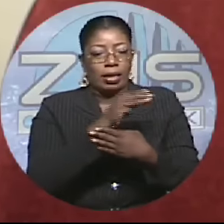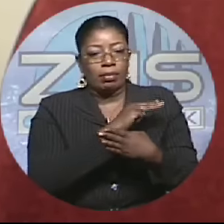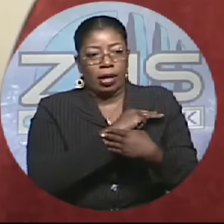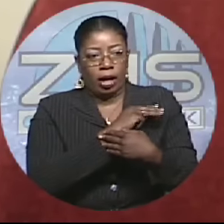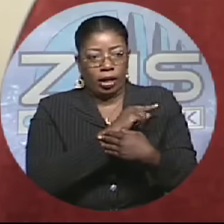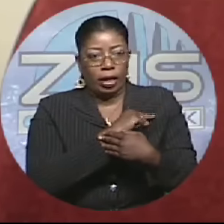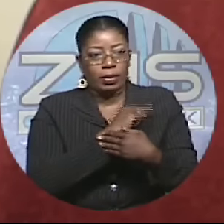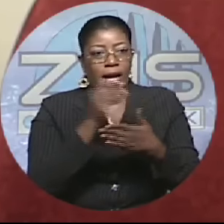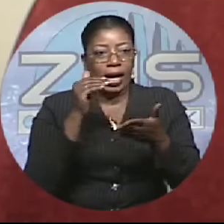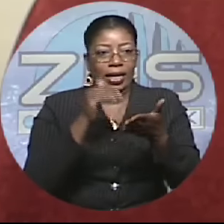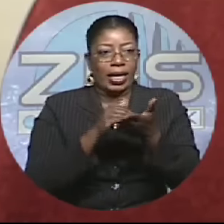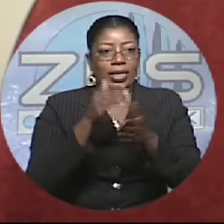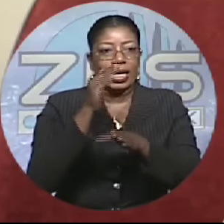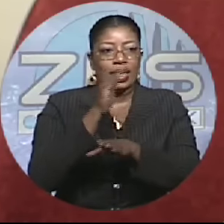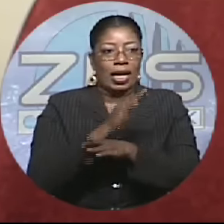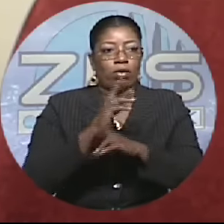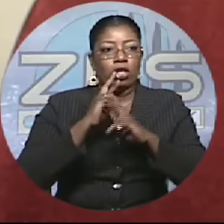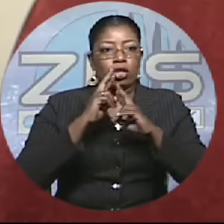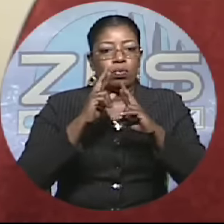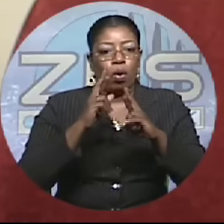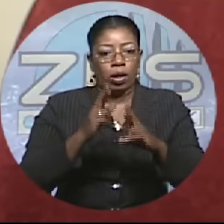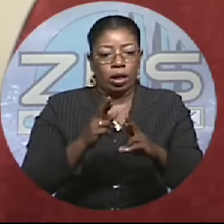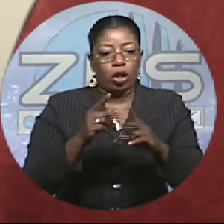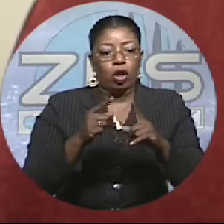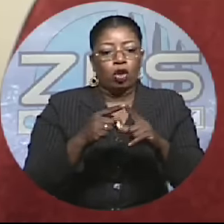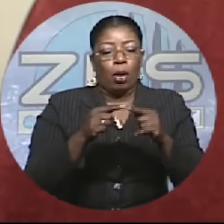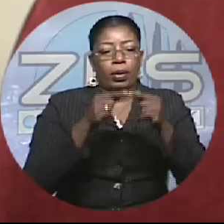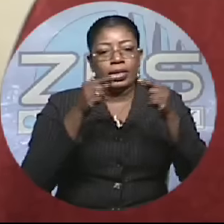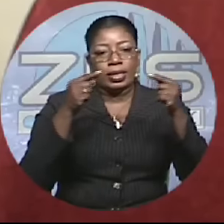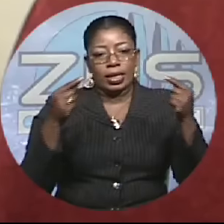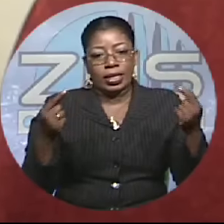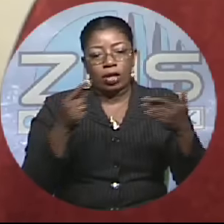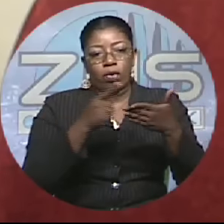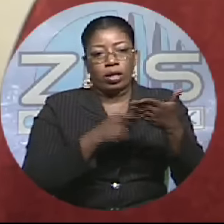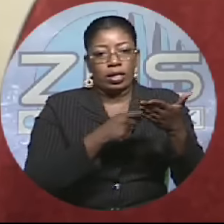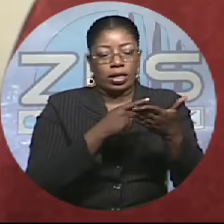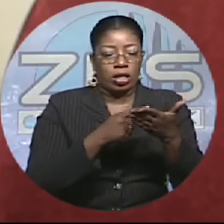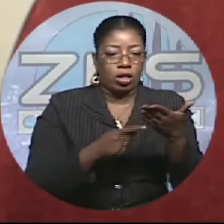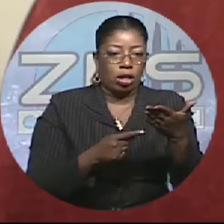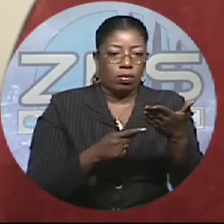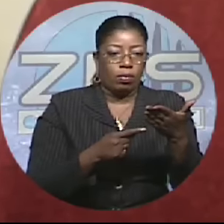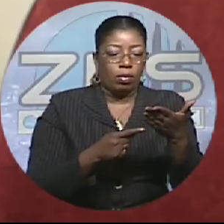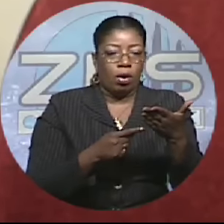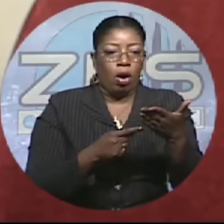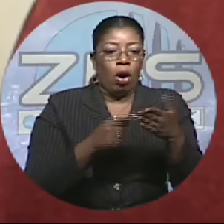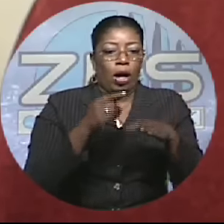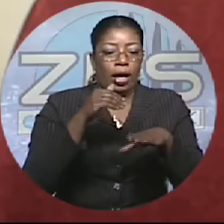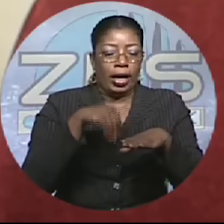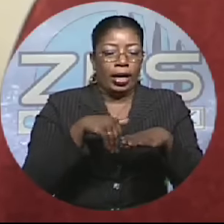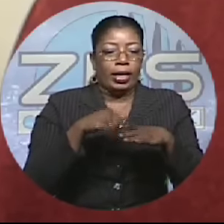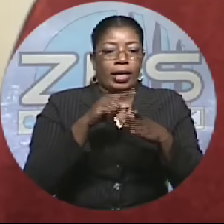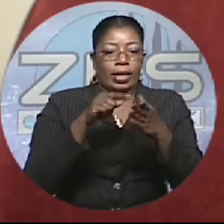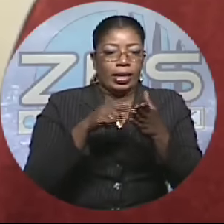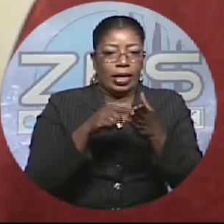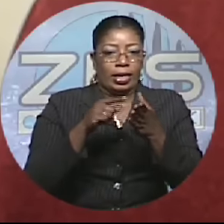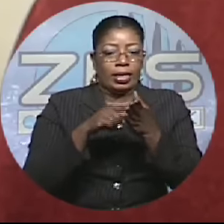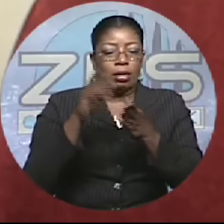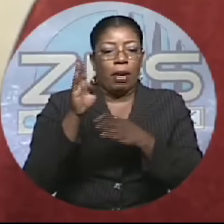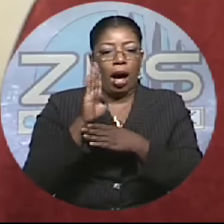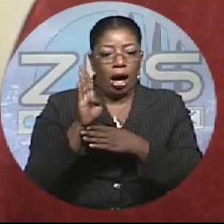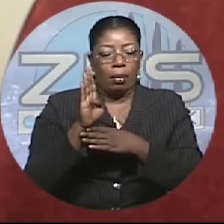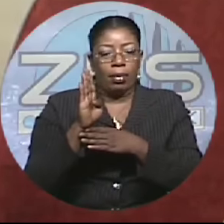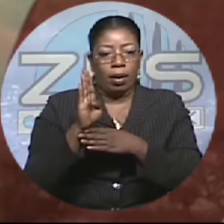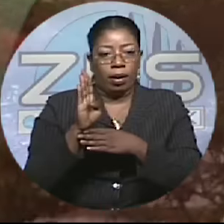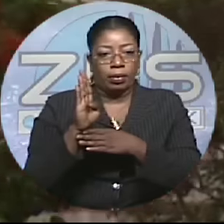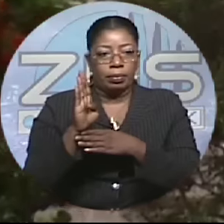Maynard Gibson, again tonight responding to opposition criticism about an apparent conflict of interest in the Bahamar project, this time from